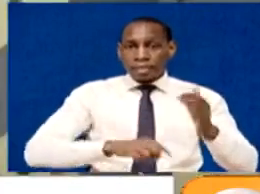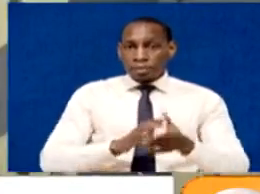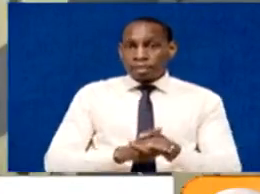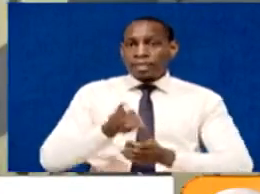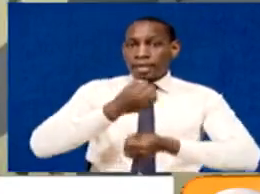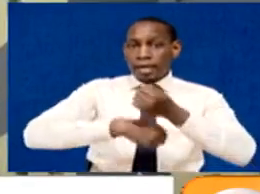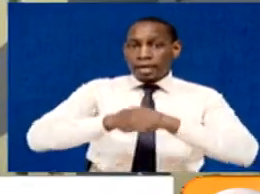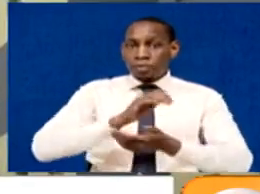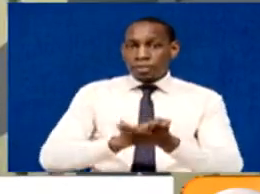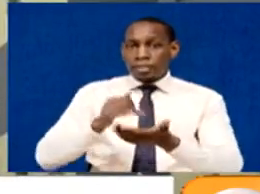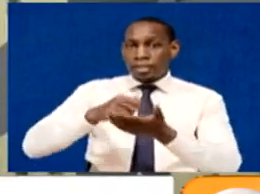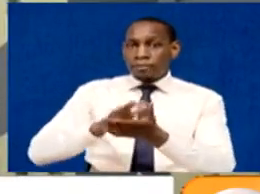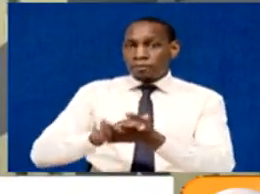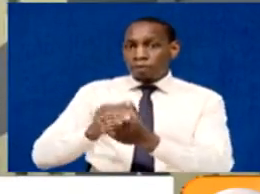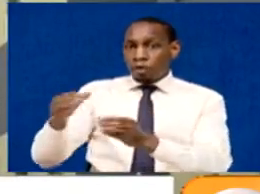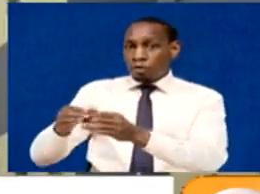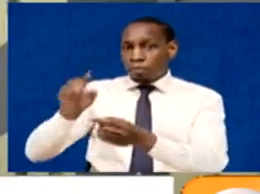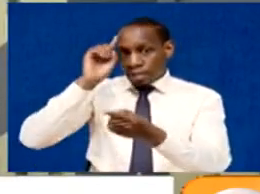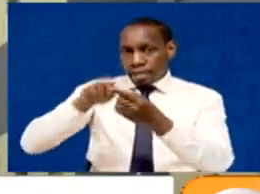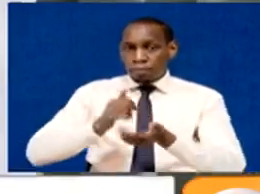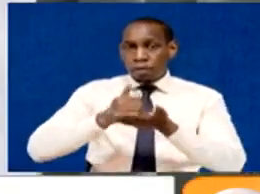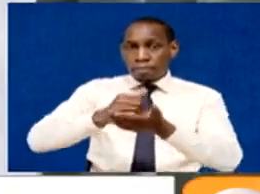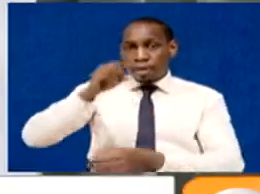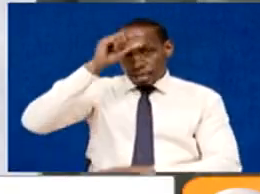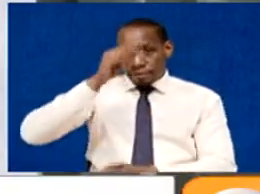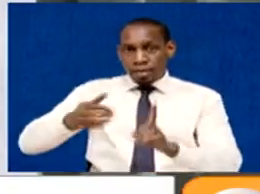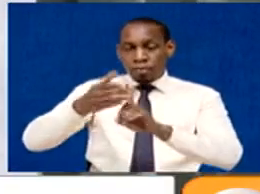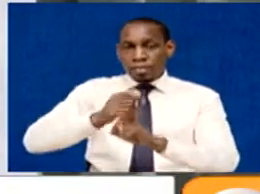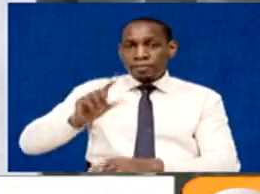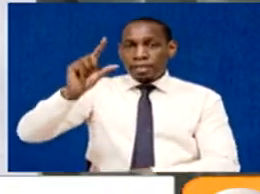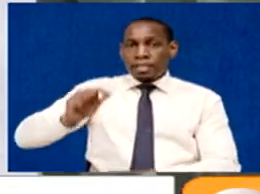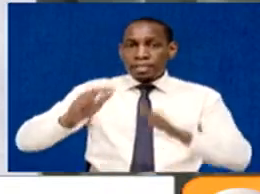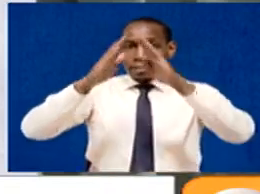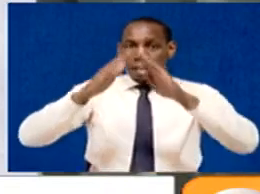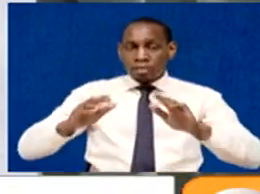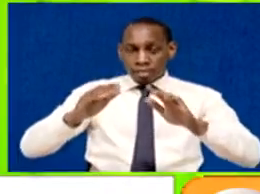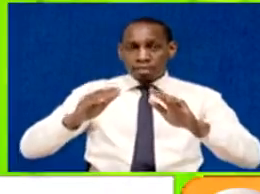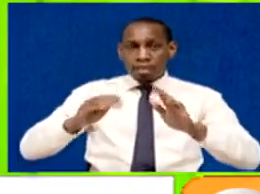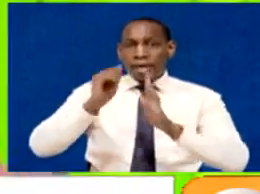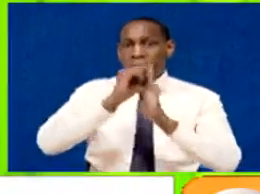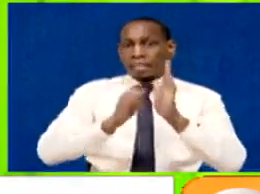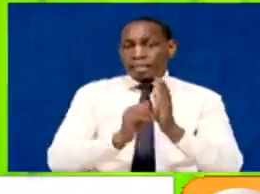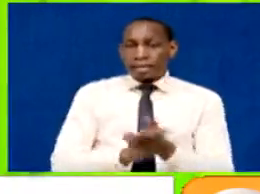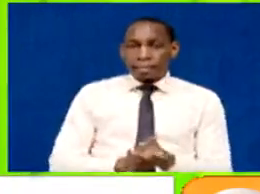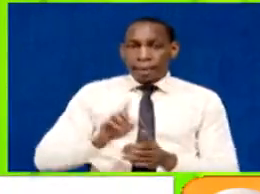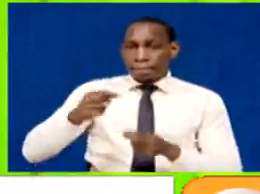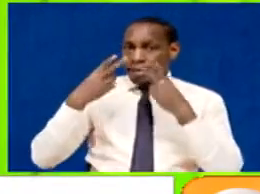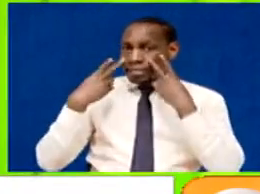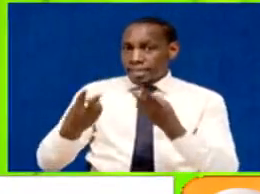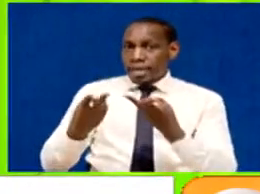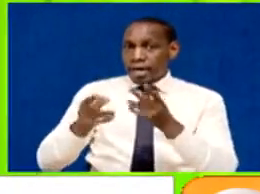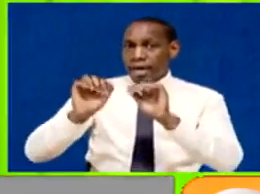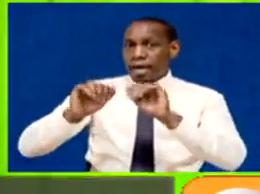says the move is part of Harambe's mission to help the government in achieving its affordable housing agenda. So we need to look at how we can